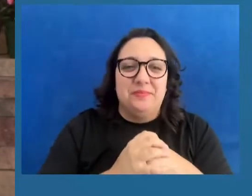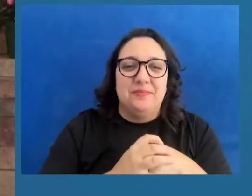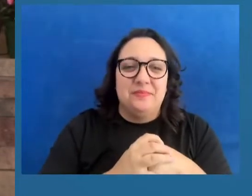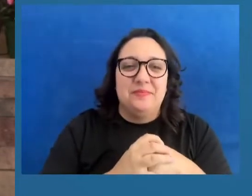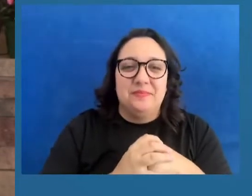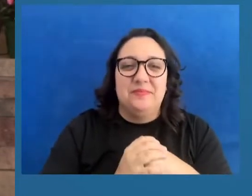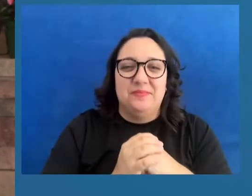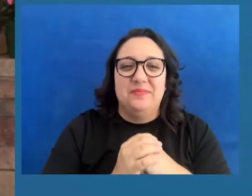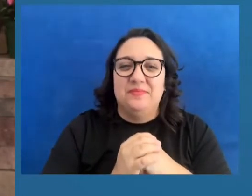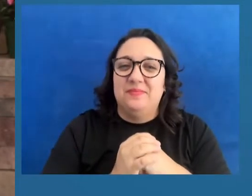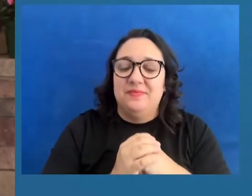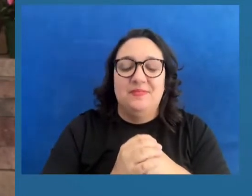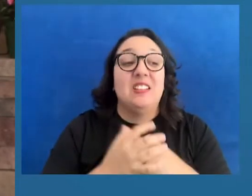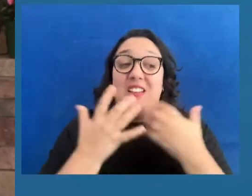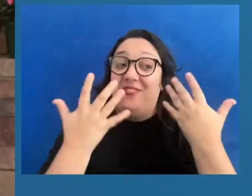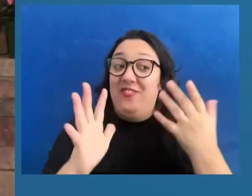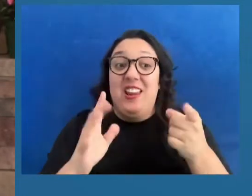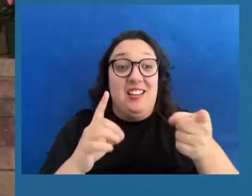you heard it there.